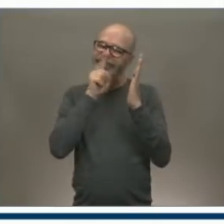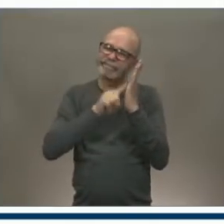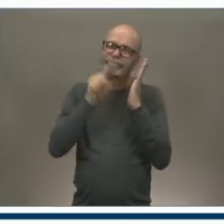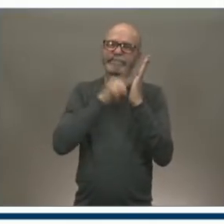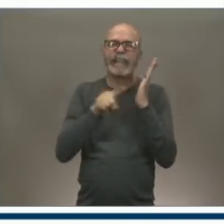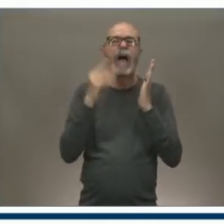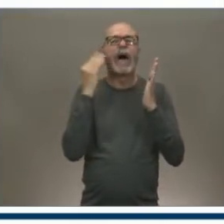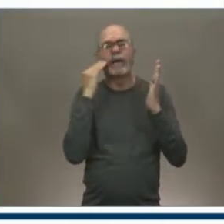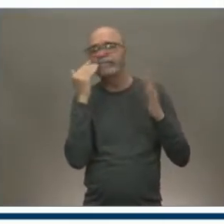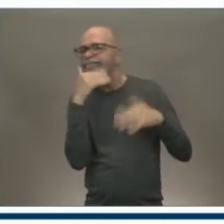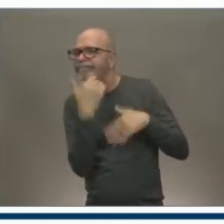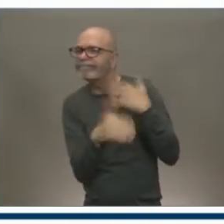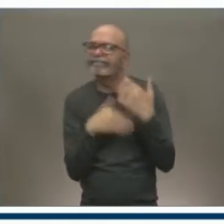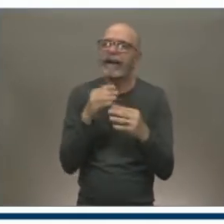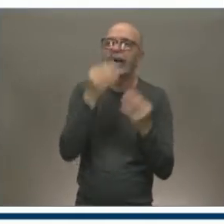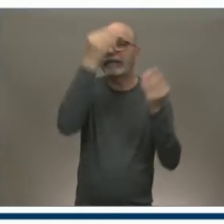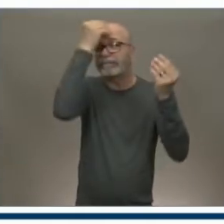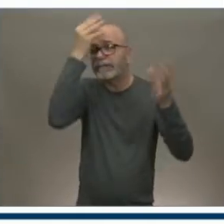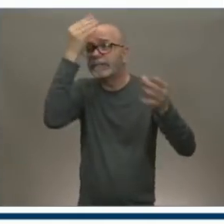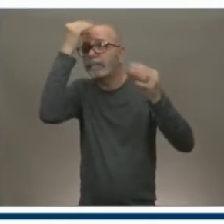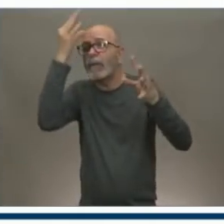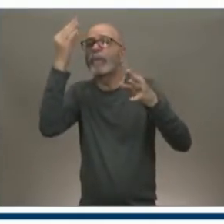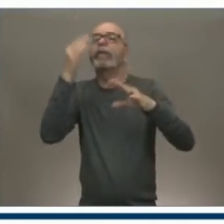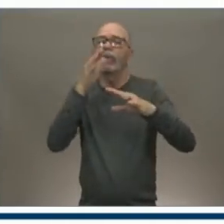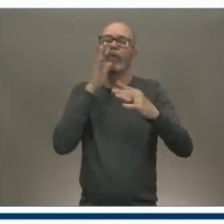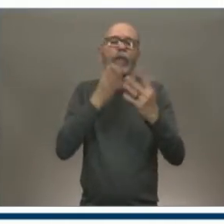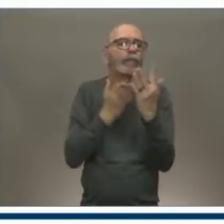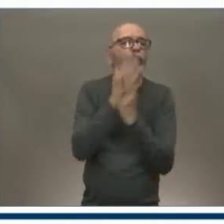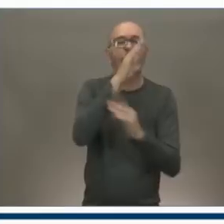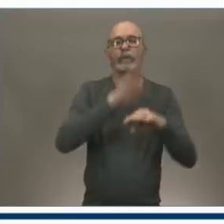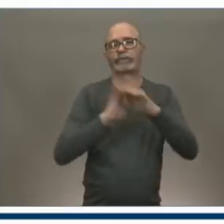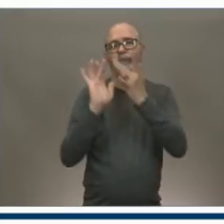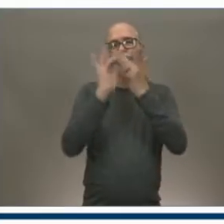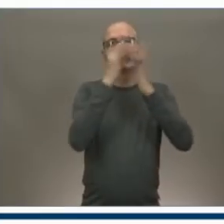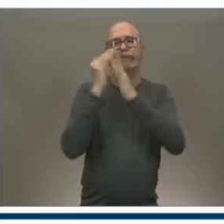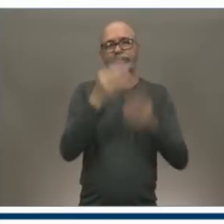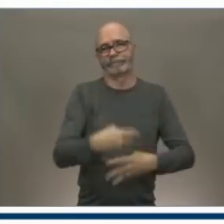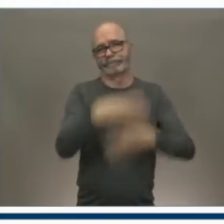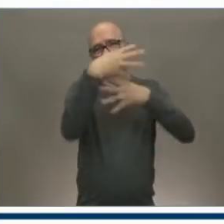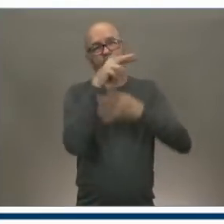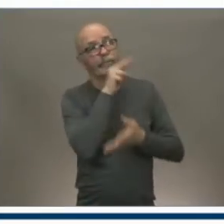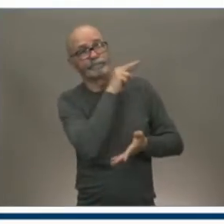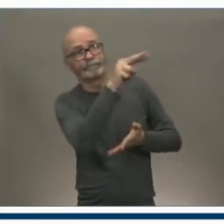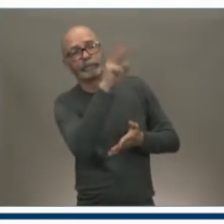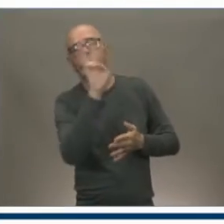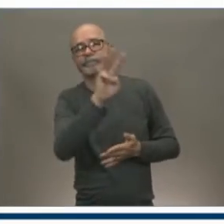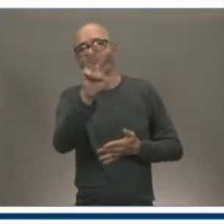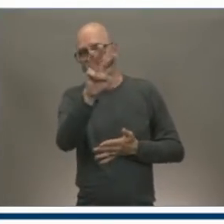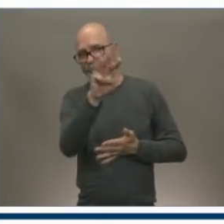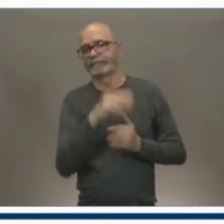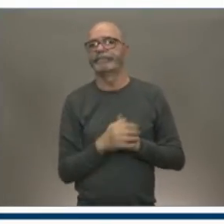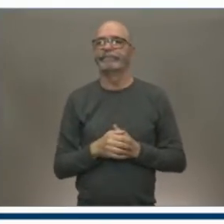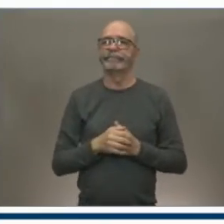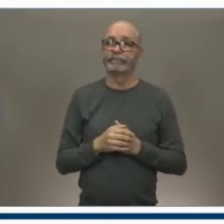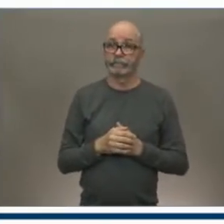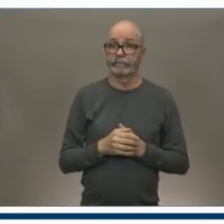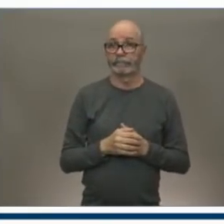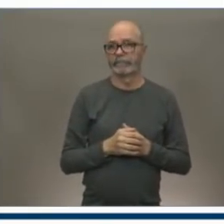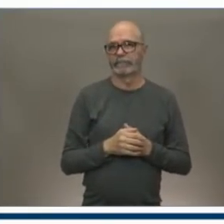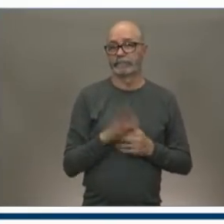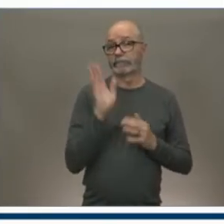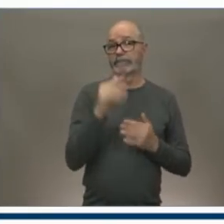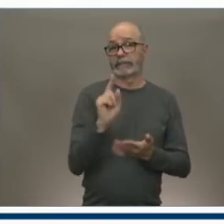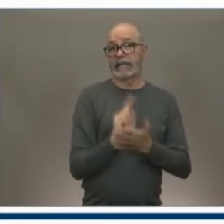detailed information and data to go to the coronavirus website. And although we didn't receive any vaccine last week,